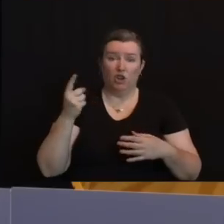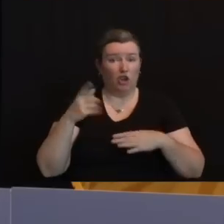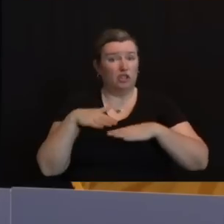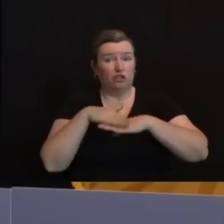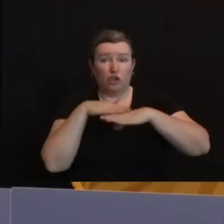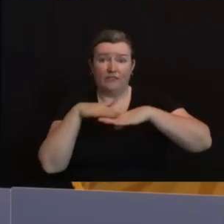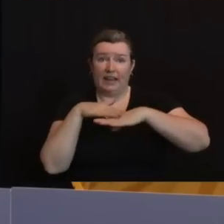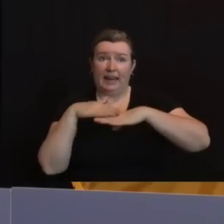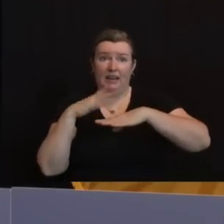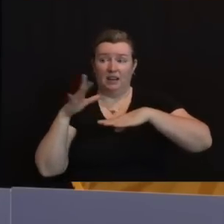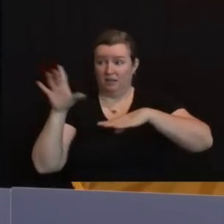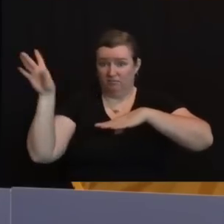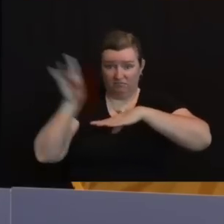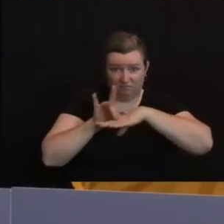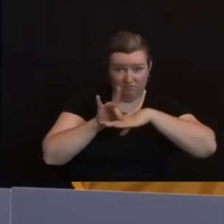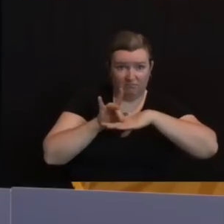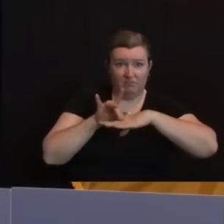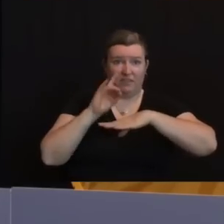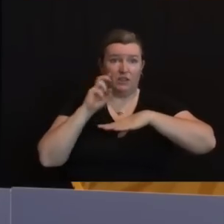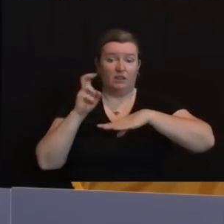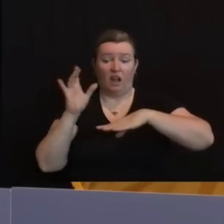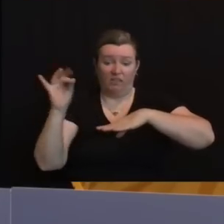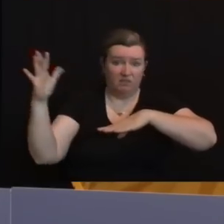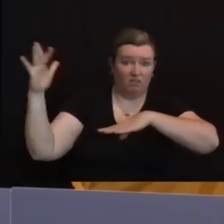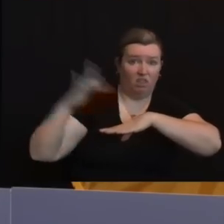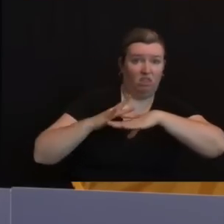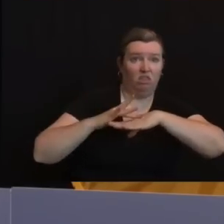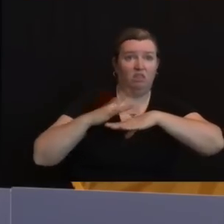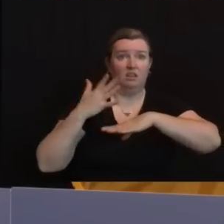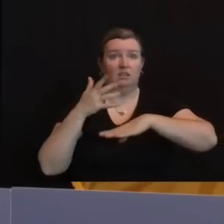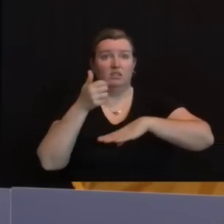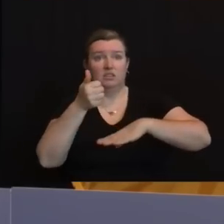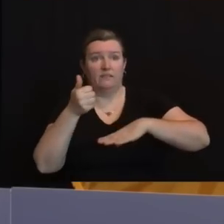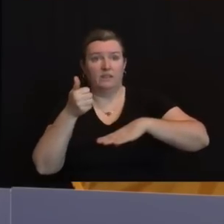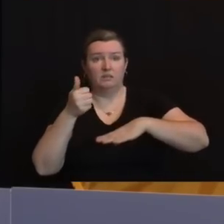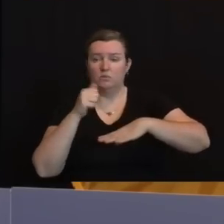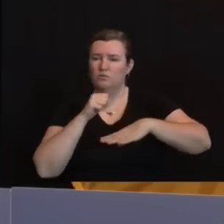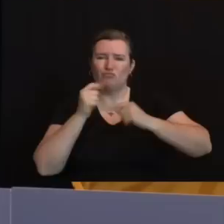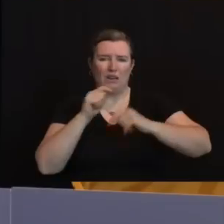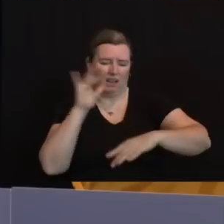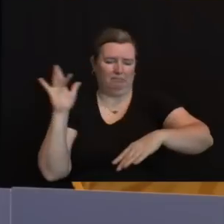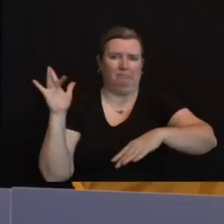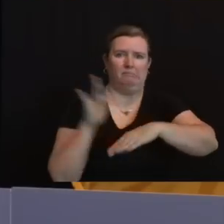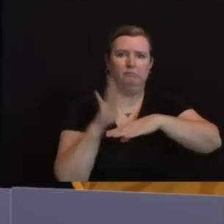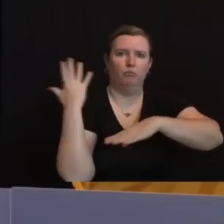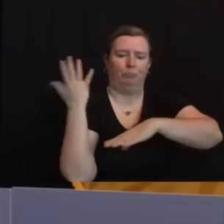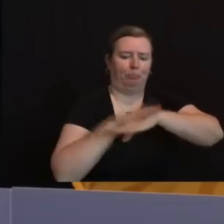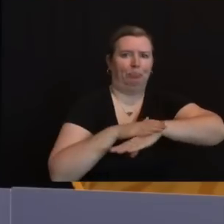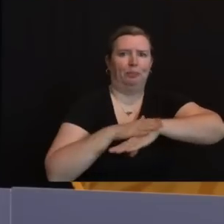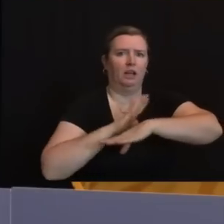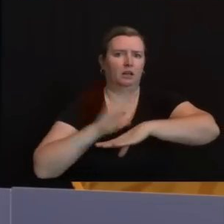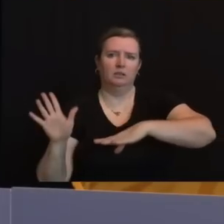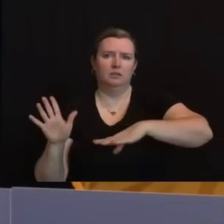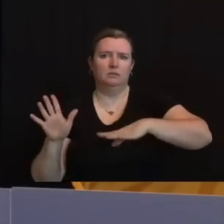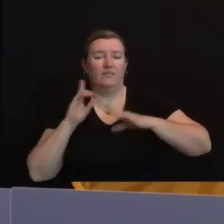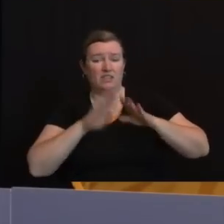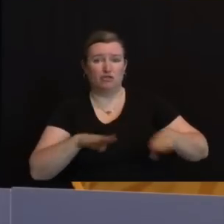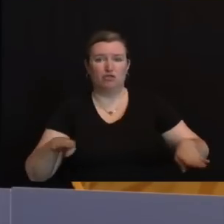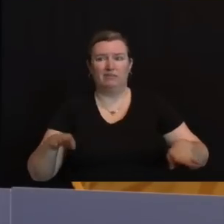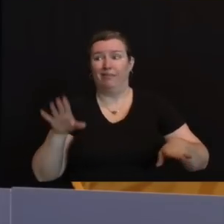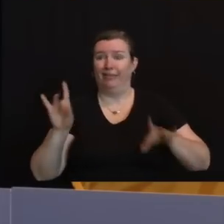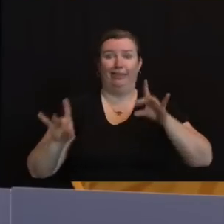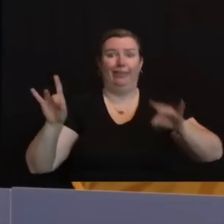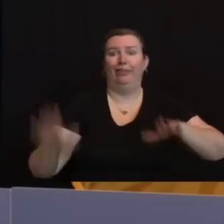high-touch surfaces very commonly. Avoid touching them as much as you can, and as much as you can, clean, wipe children's hands, use